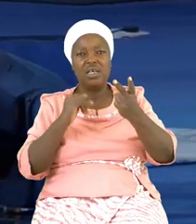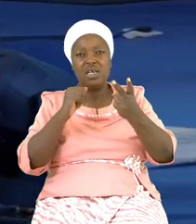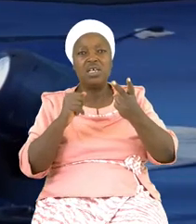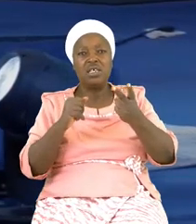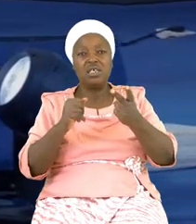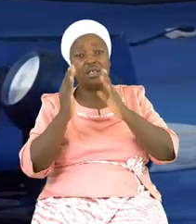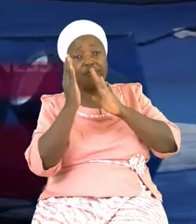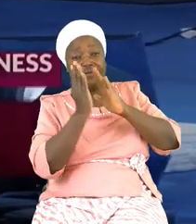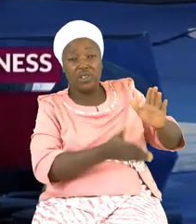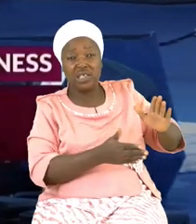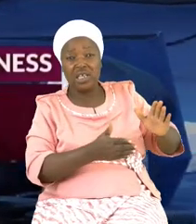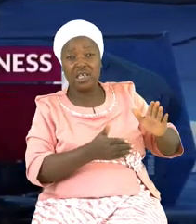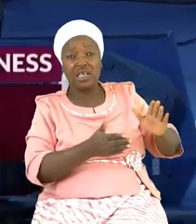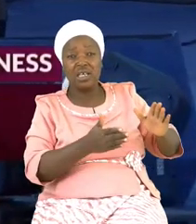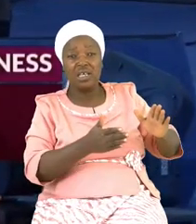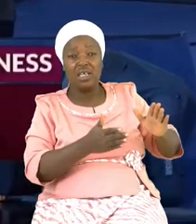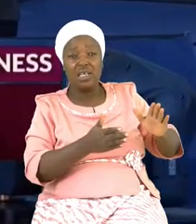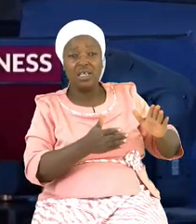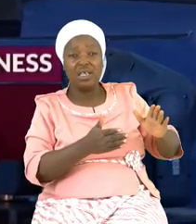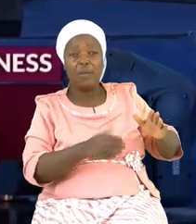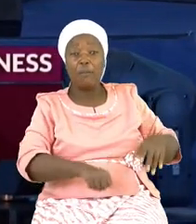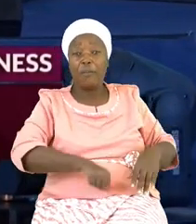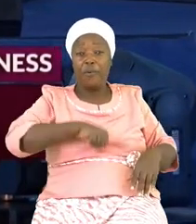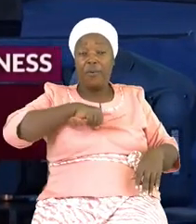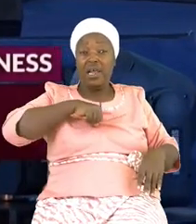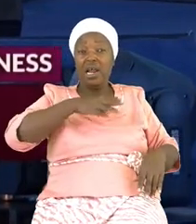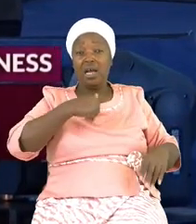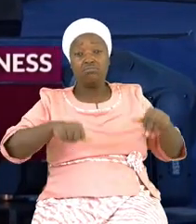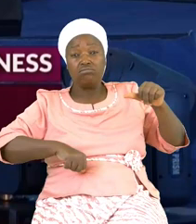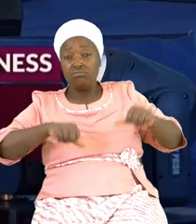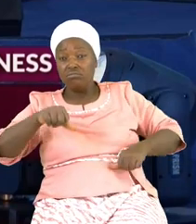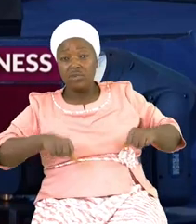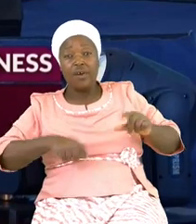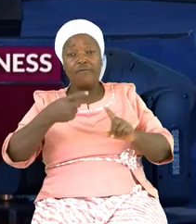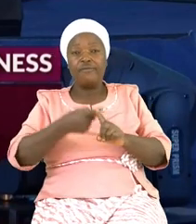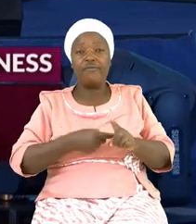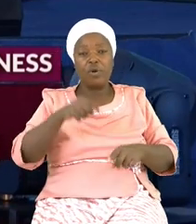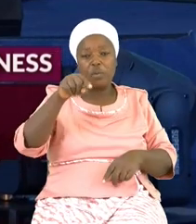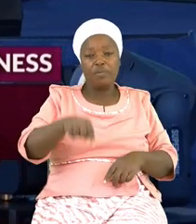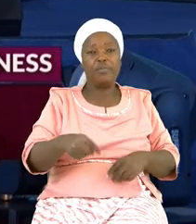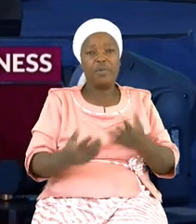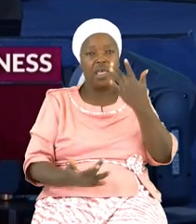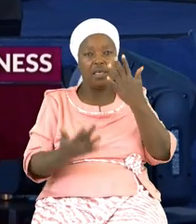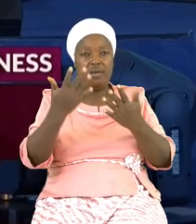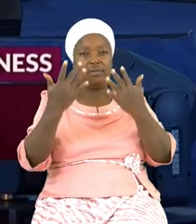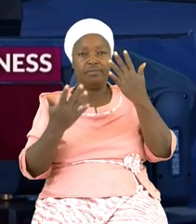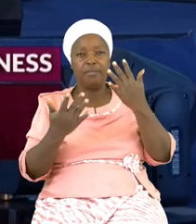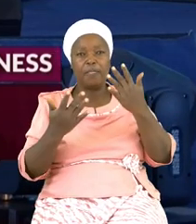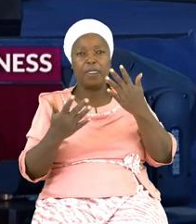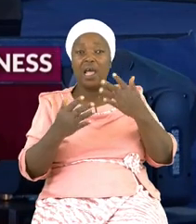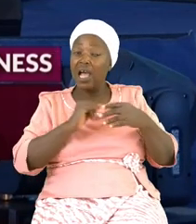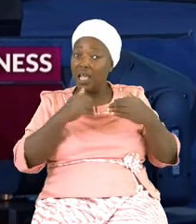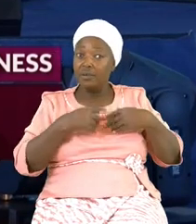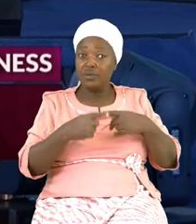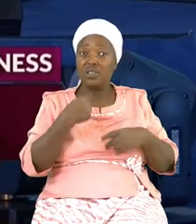pride and haughtiness from hell. I needed to tell you where pride